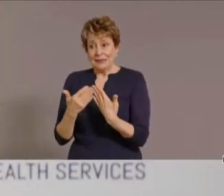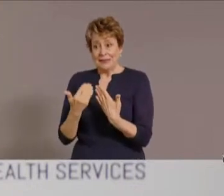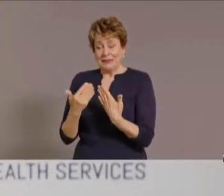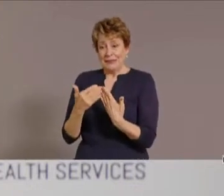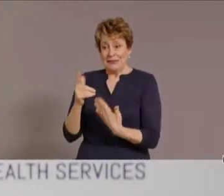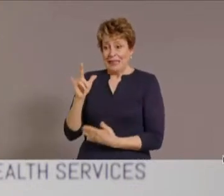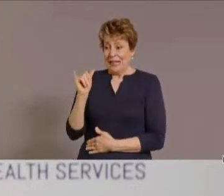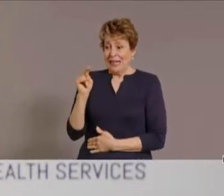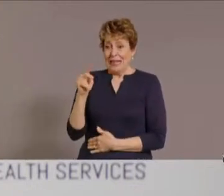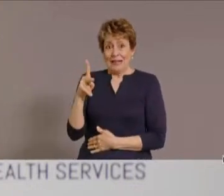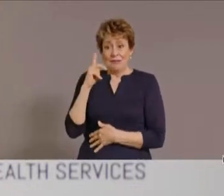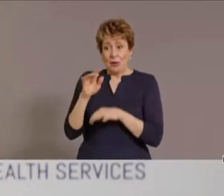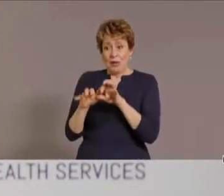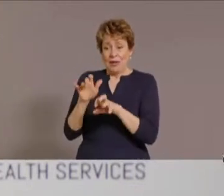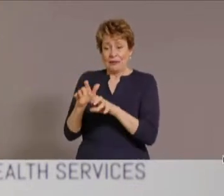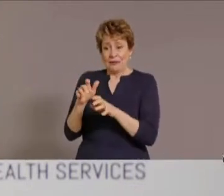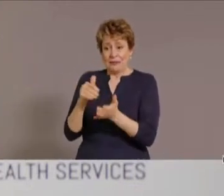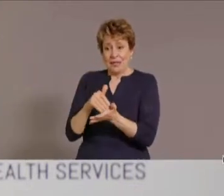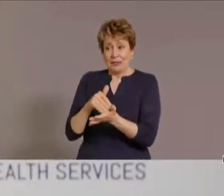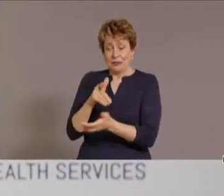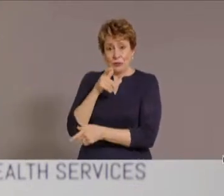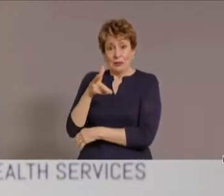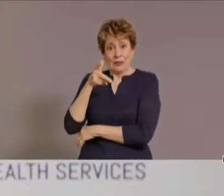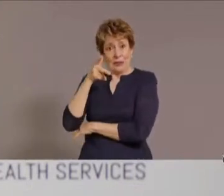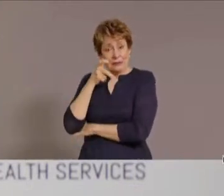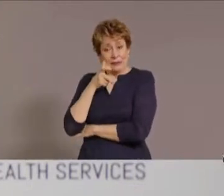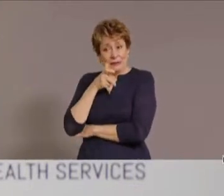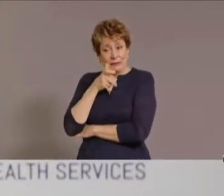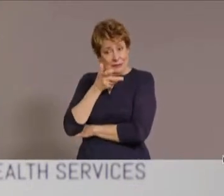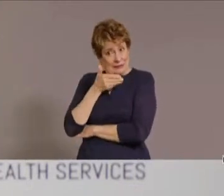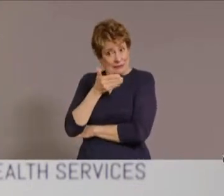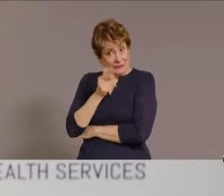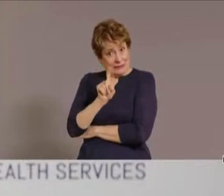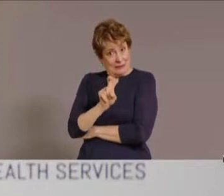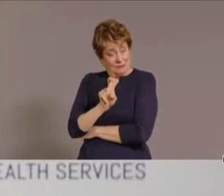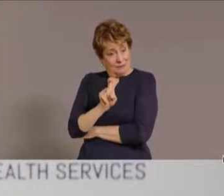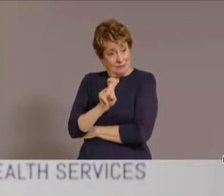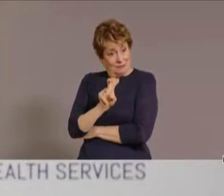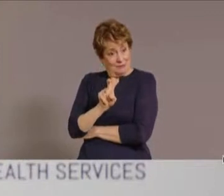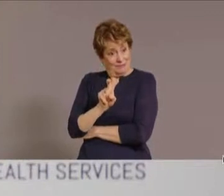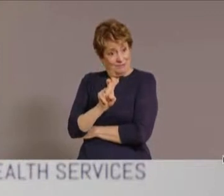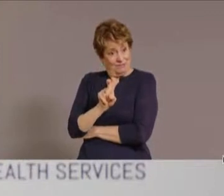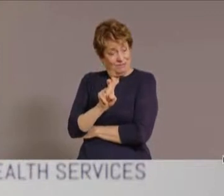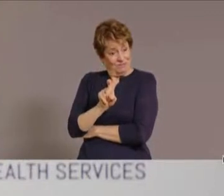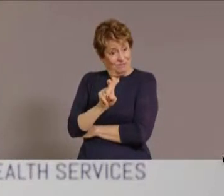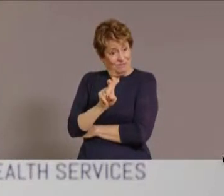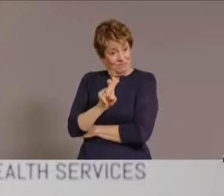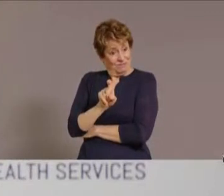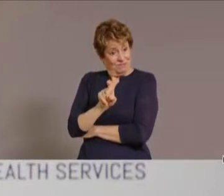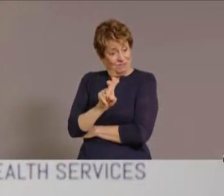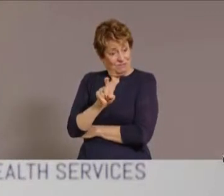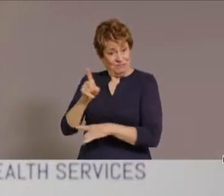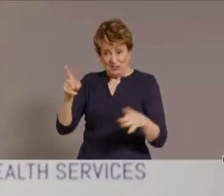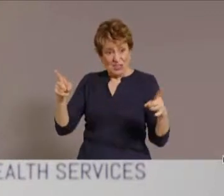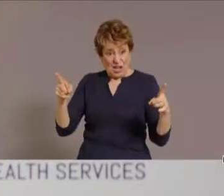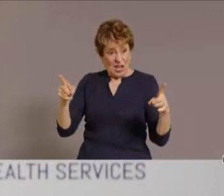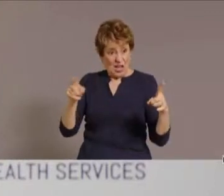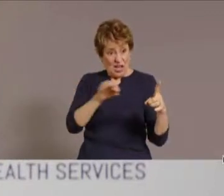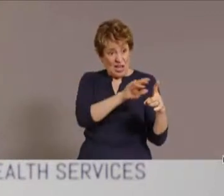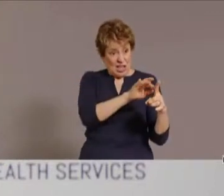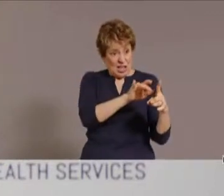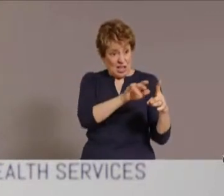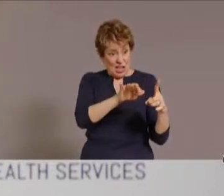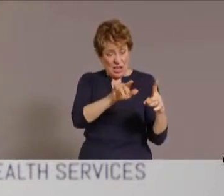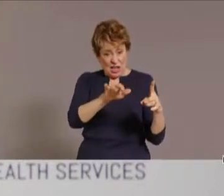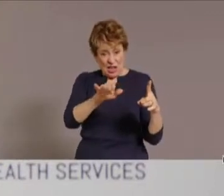We can send that to you. I don't know if there's a shortened URL on that. Is there, Steve? Is. There is. Hold on. He's gonna get it for me.